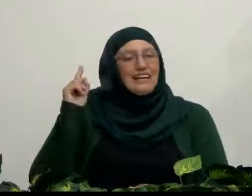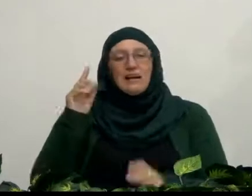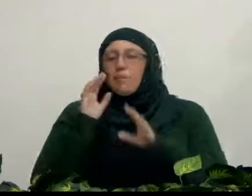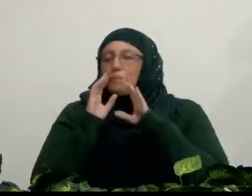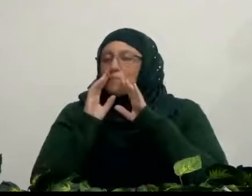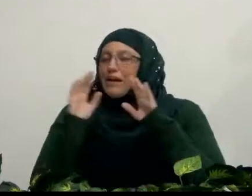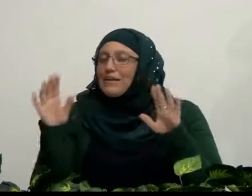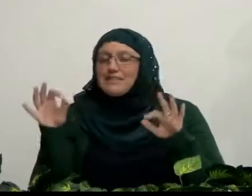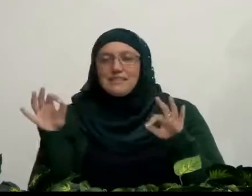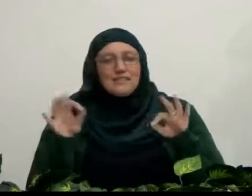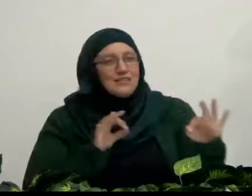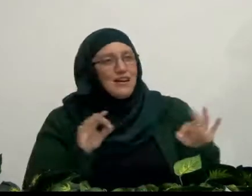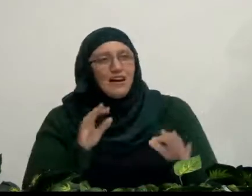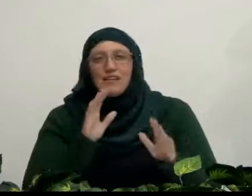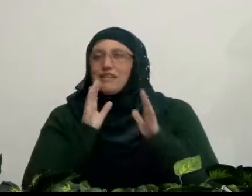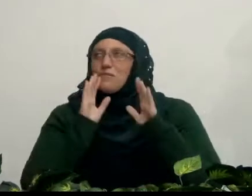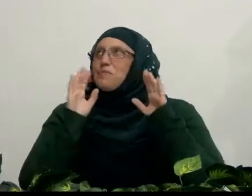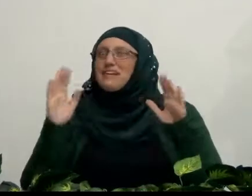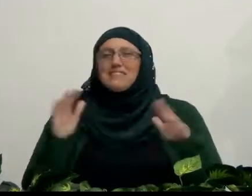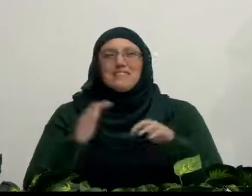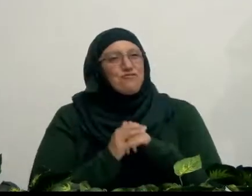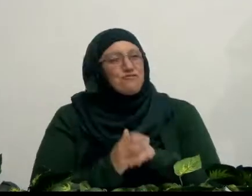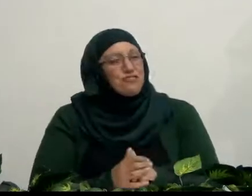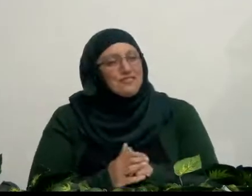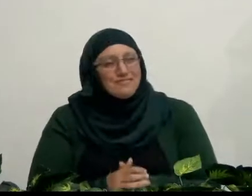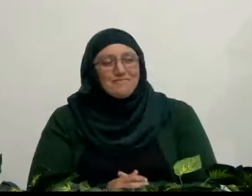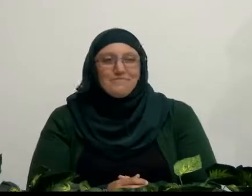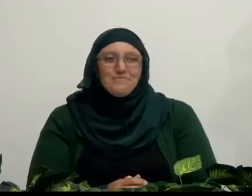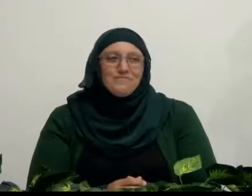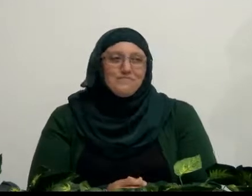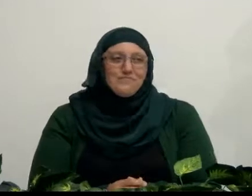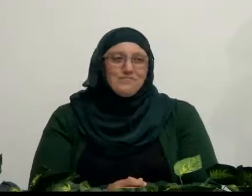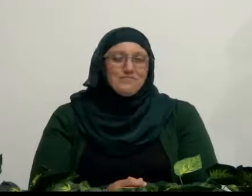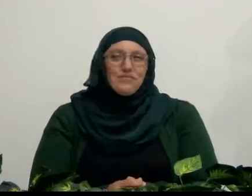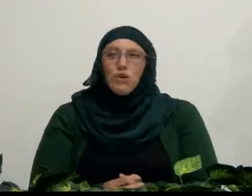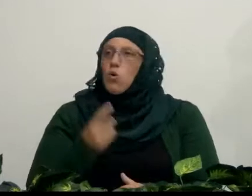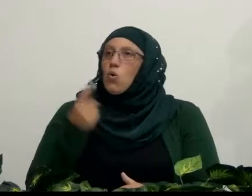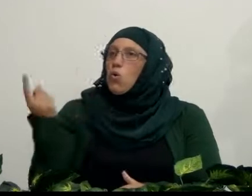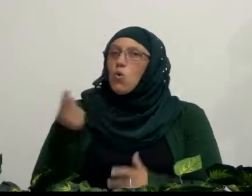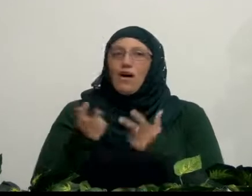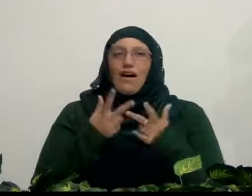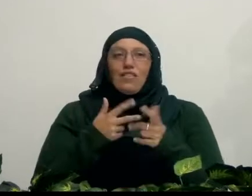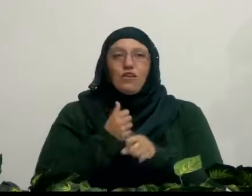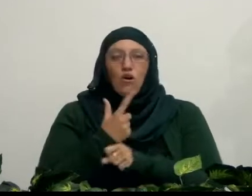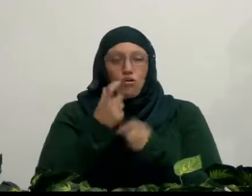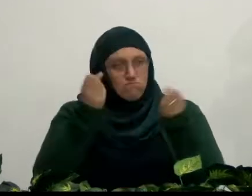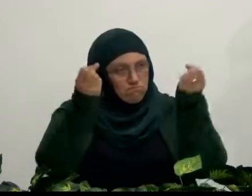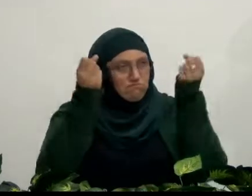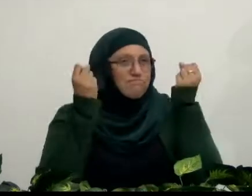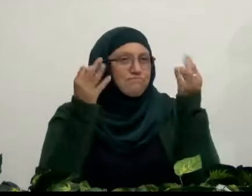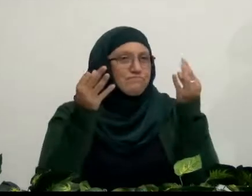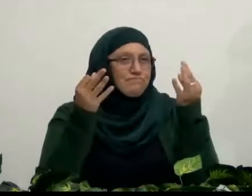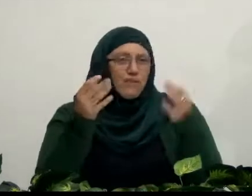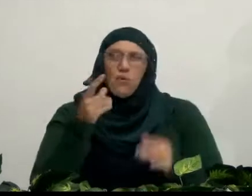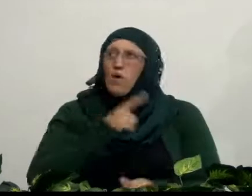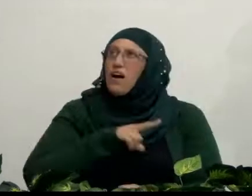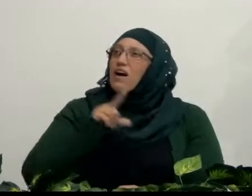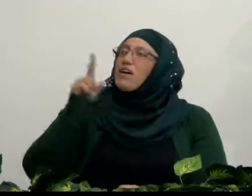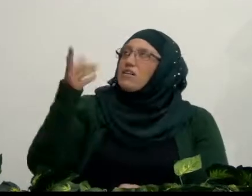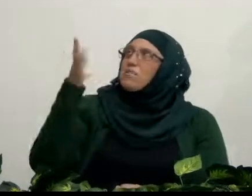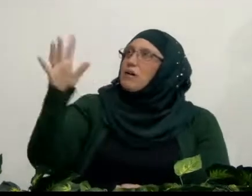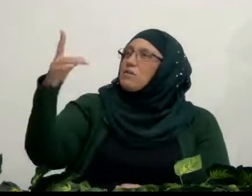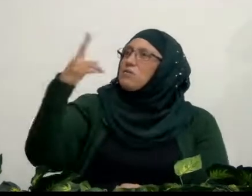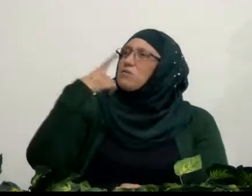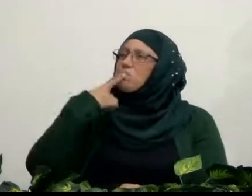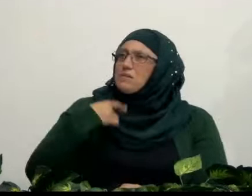how sincere his friendship. There is no God but he, for he has informed me that if I do